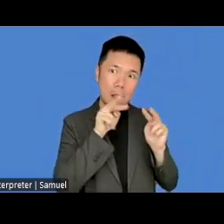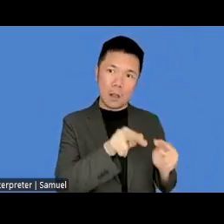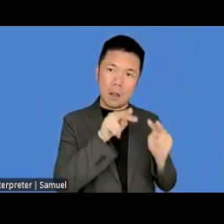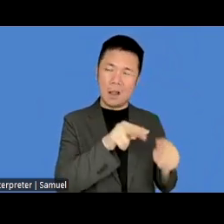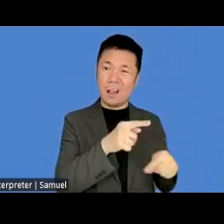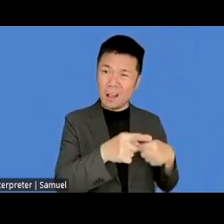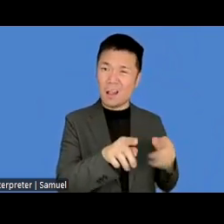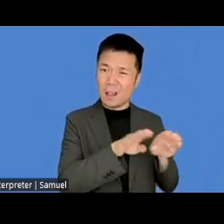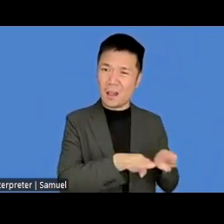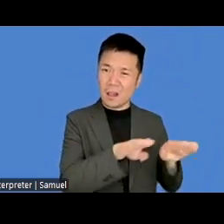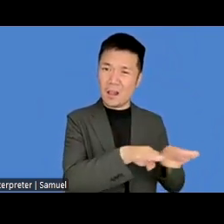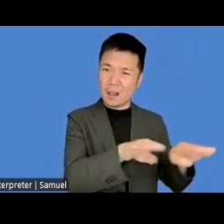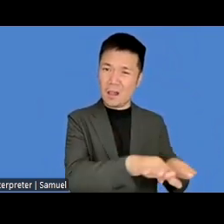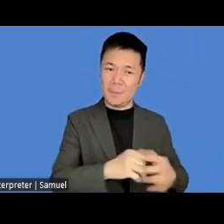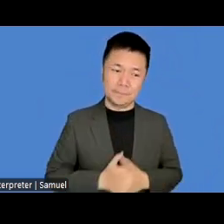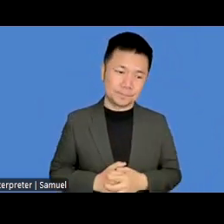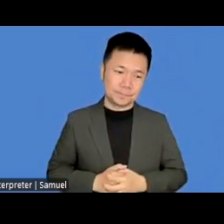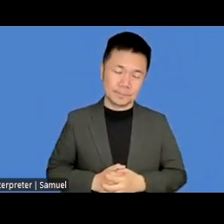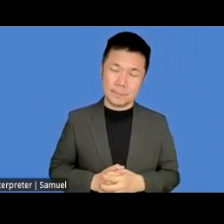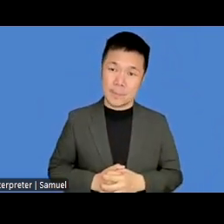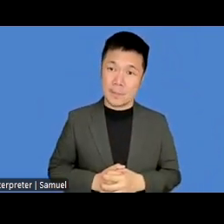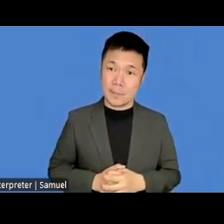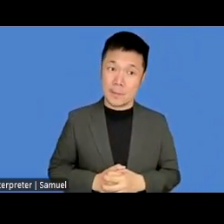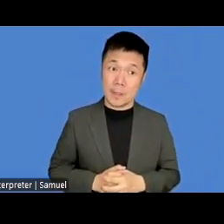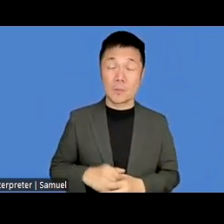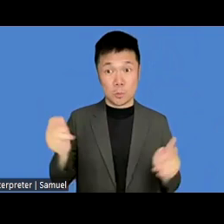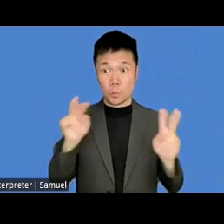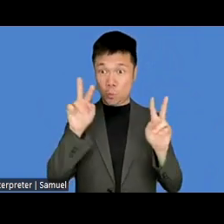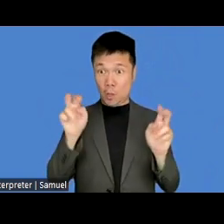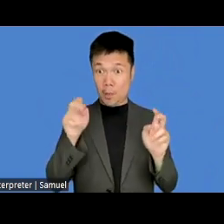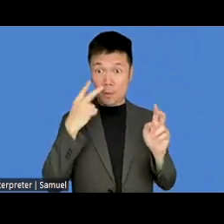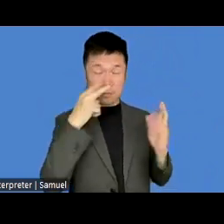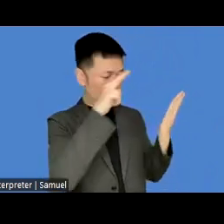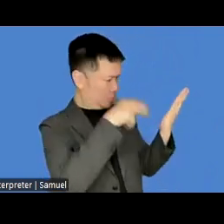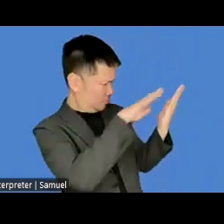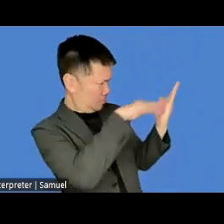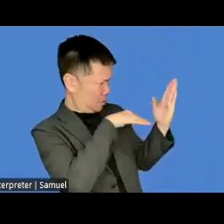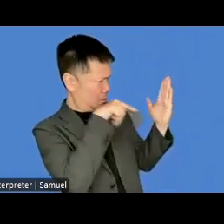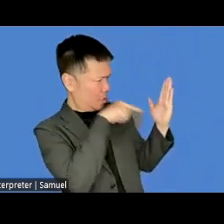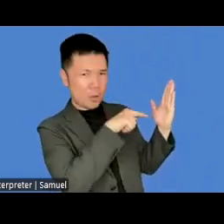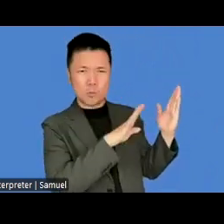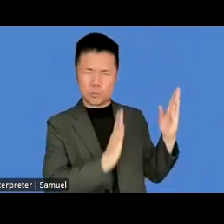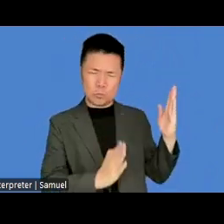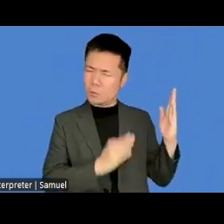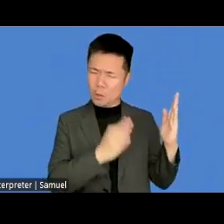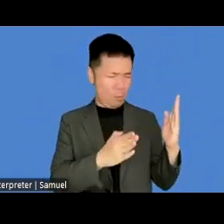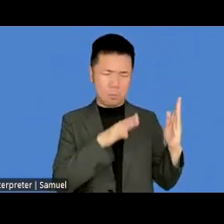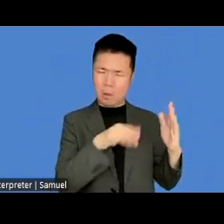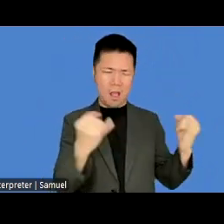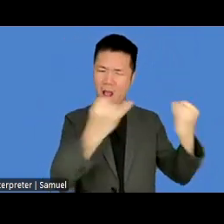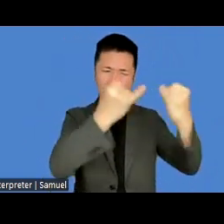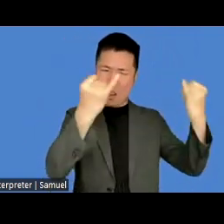Even when the guidelines on deinstitutionalization says that government shouldn't invest in